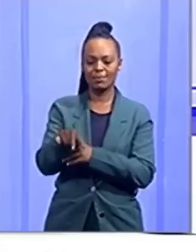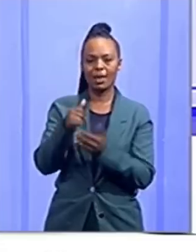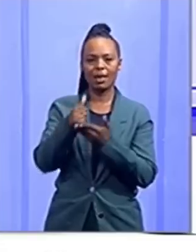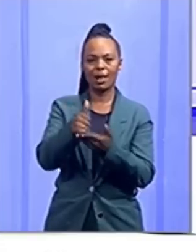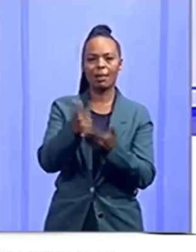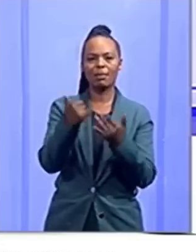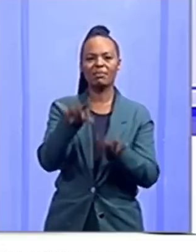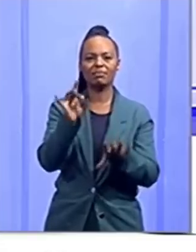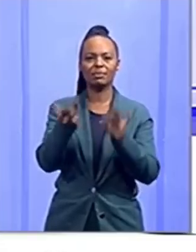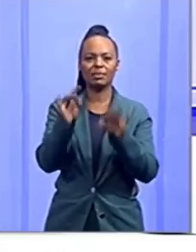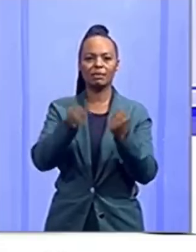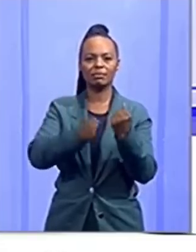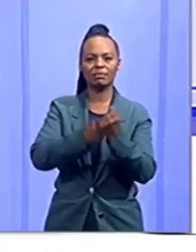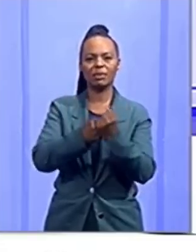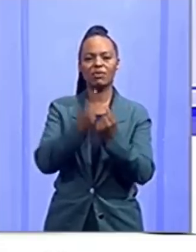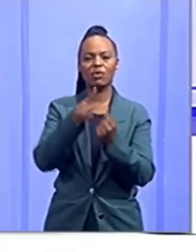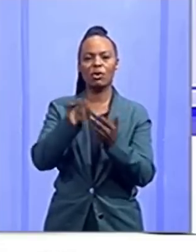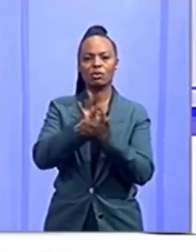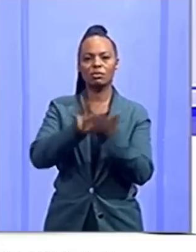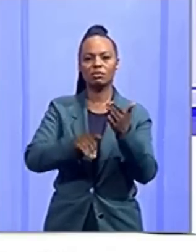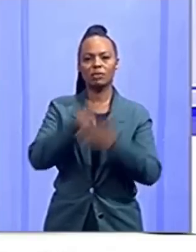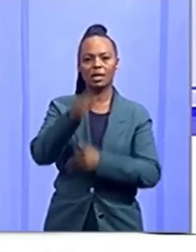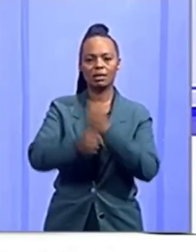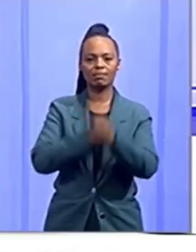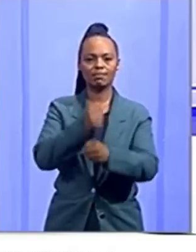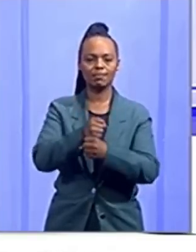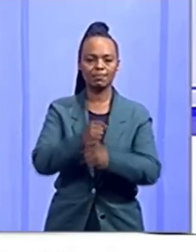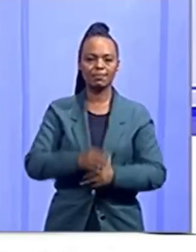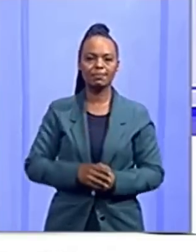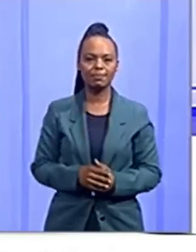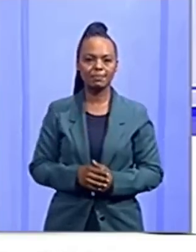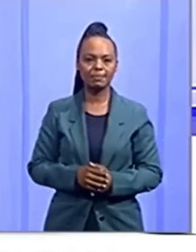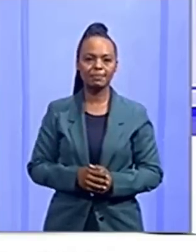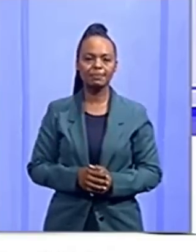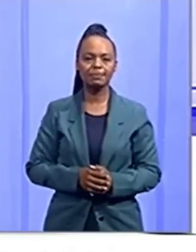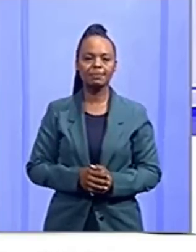go ngoka batlhophi pele ga ditlhopho kakaretso tsa ngwaga o tlang.